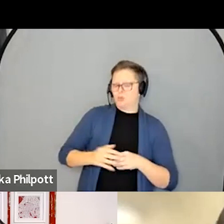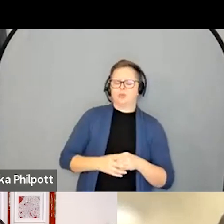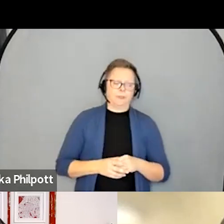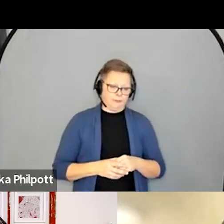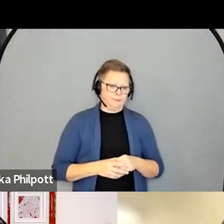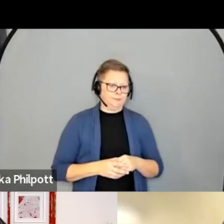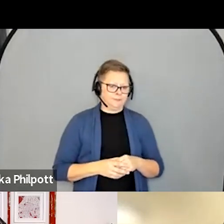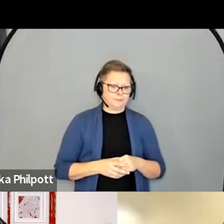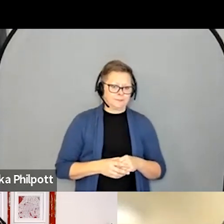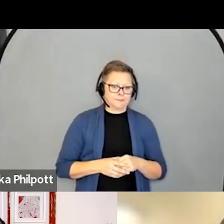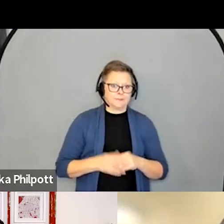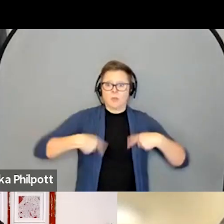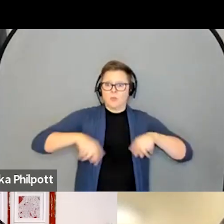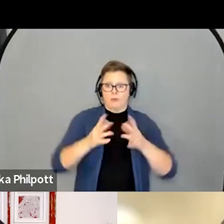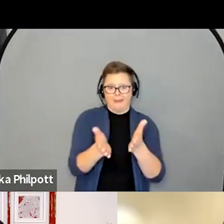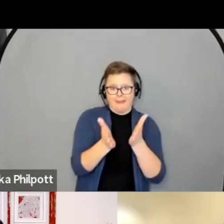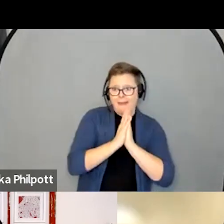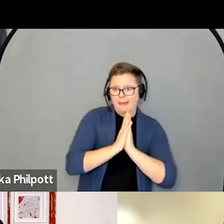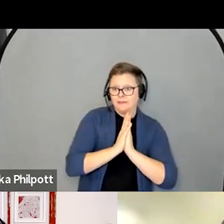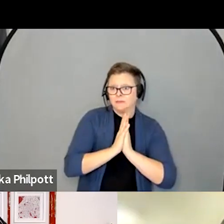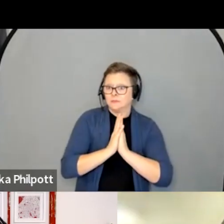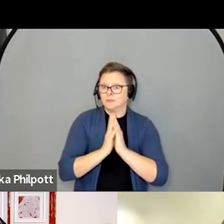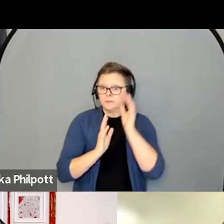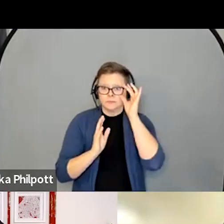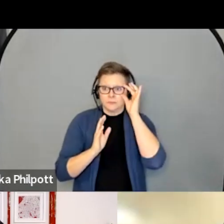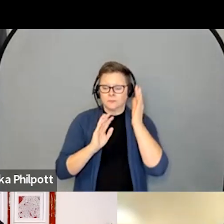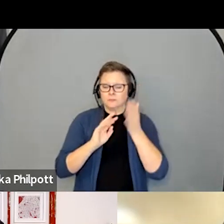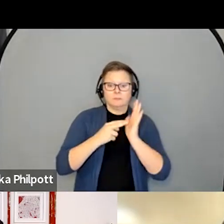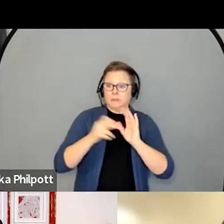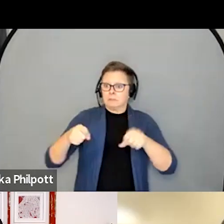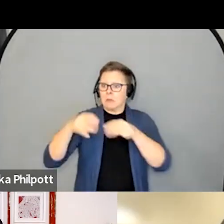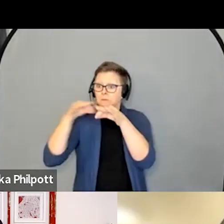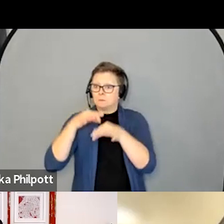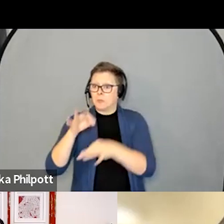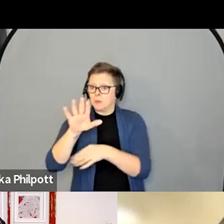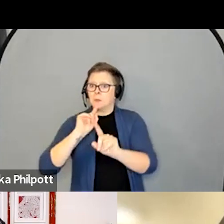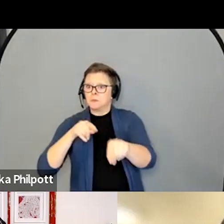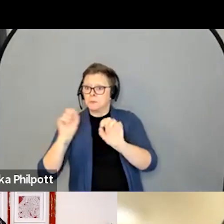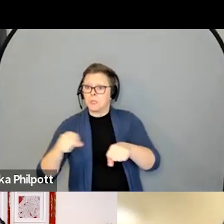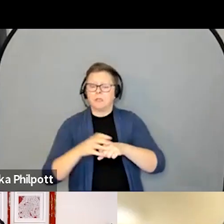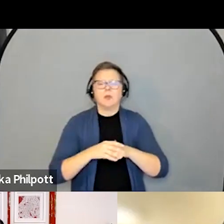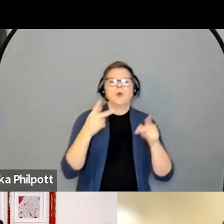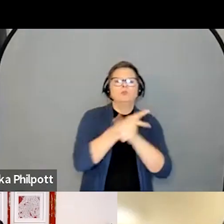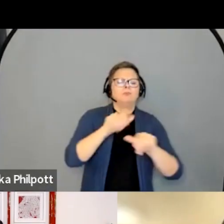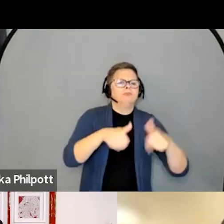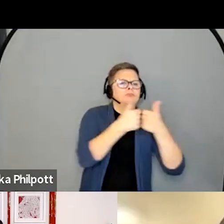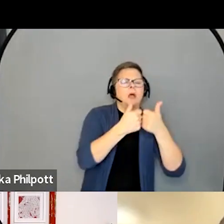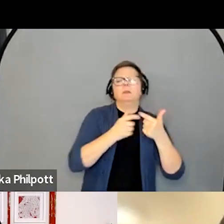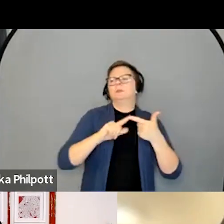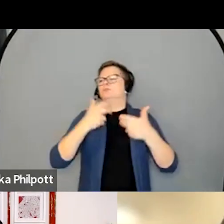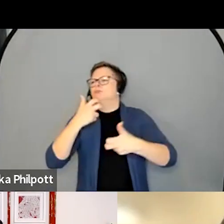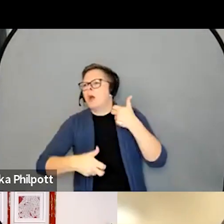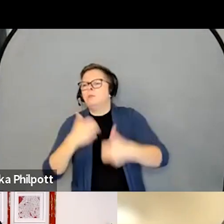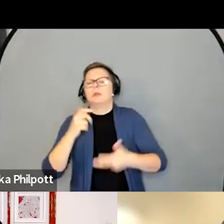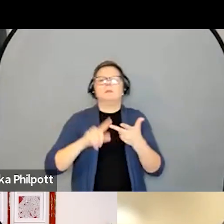specifically in an open-ended way, provide an open-ended answer, about the biggest challenges, problems, or needs that